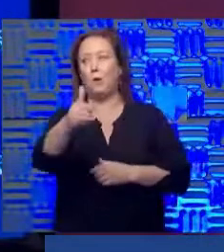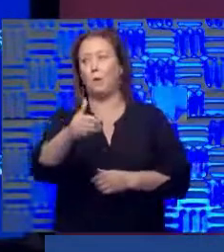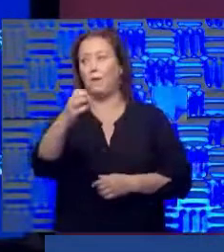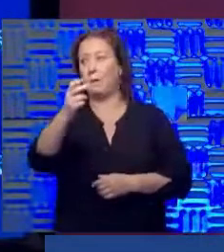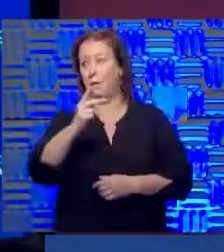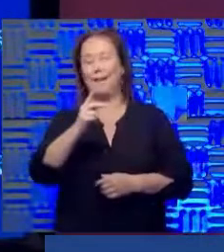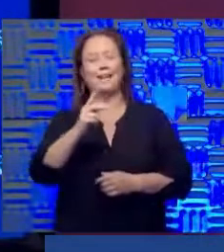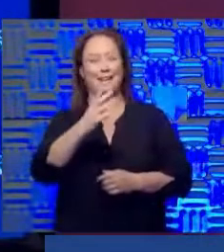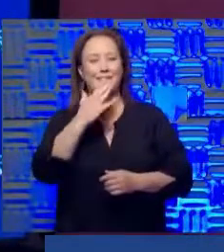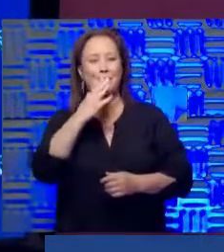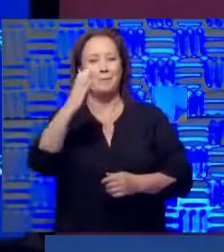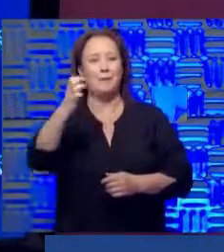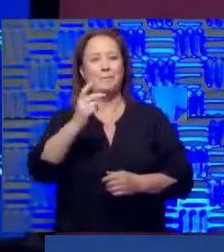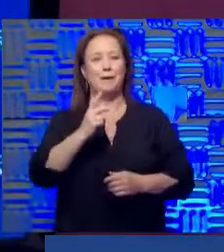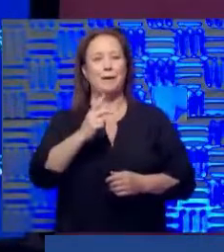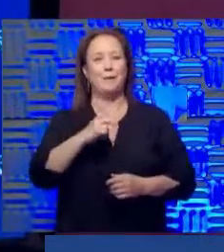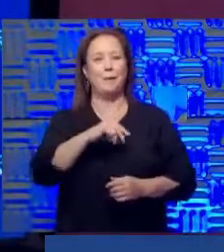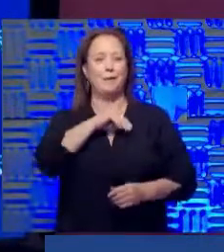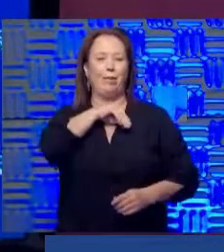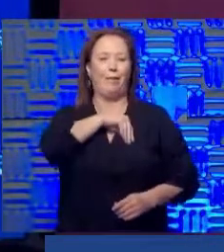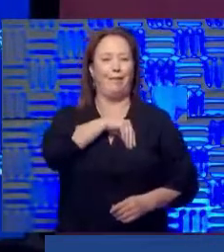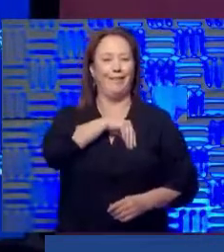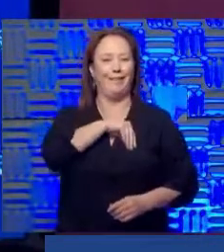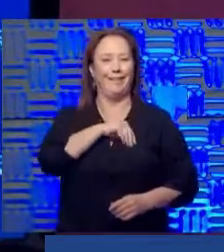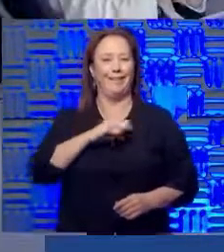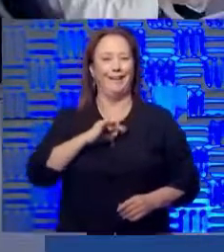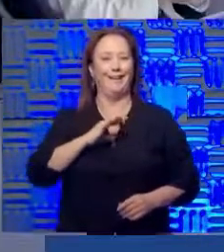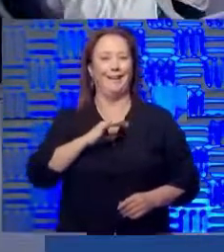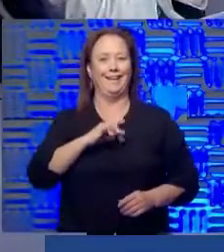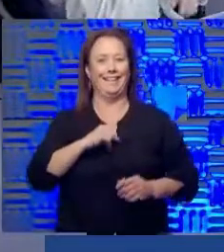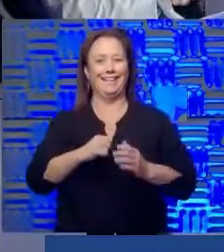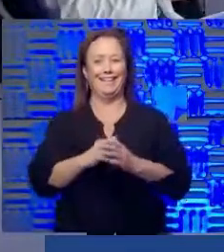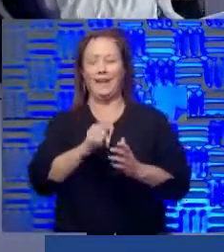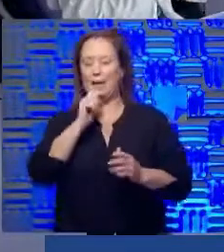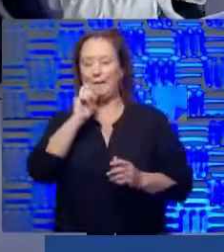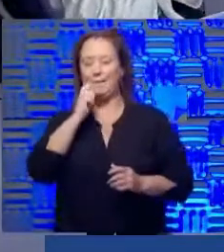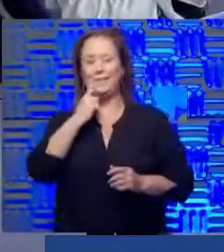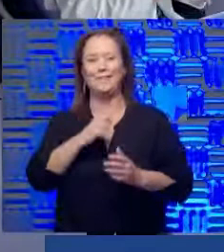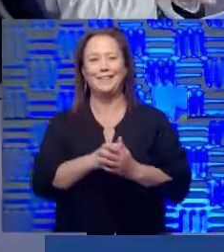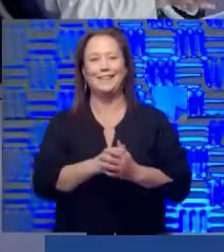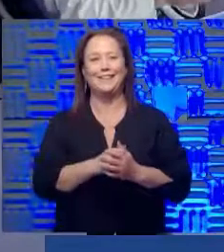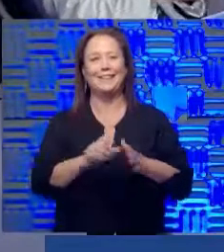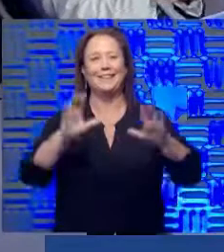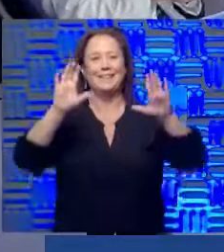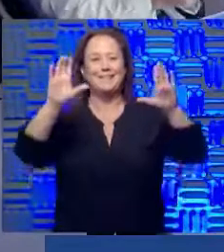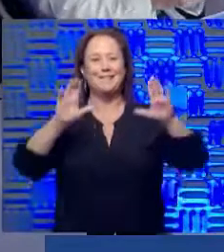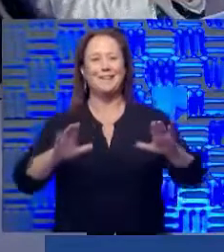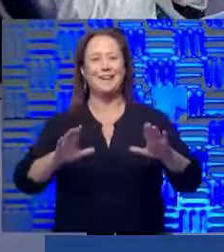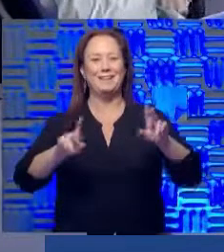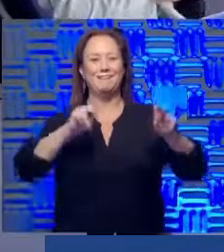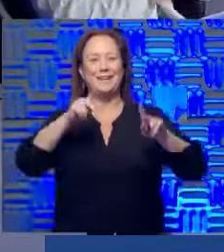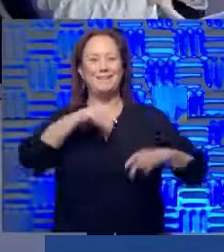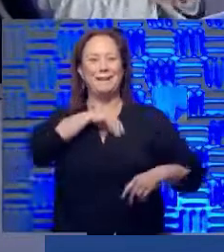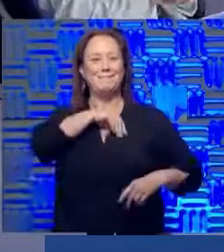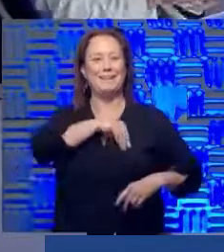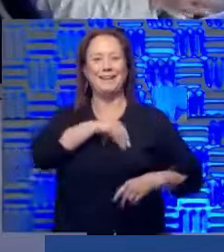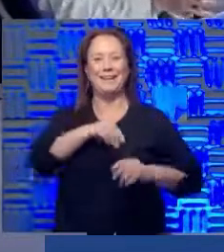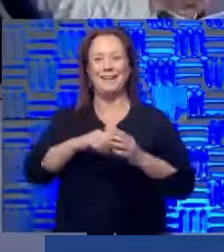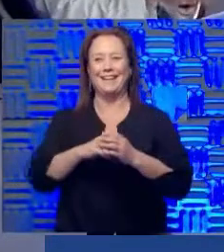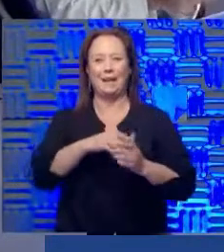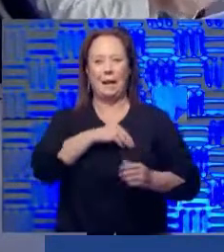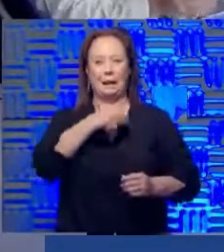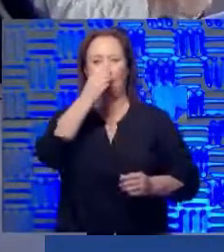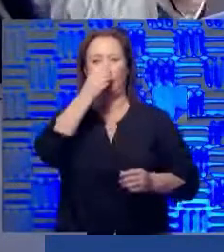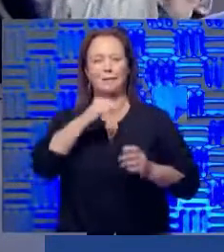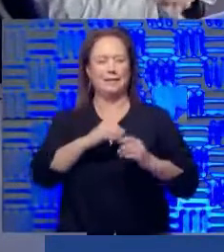show. Yeah, no, thanks. Even for with the having little kind of cool thing in your pocket there, I'm not that cool. me. Great to be here with the pocket thing. Yeah, with the pocket thing. Yeah,